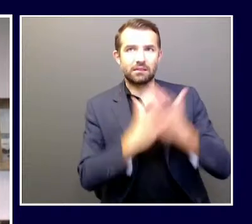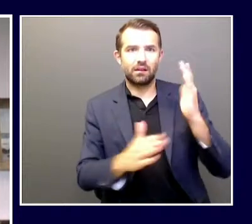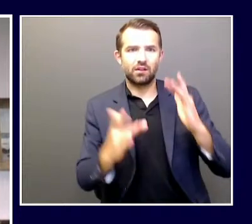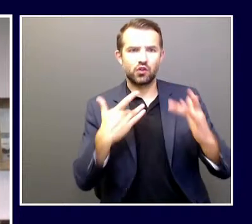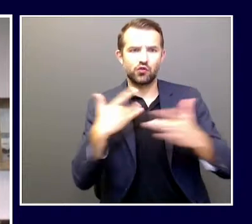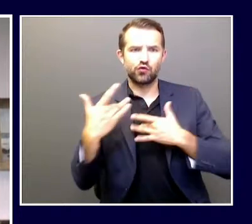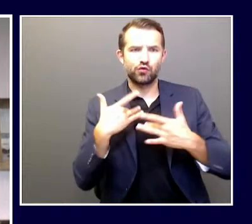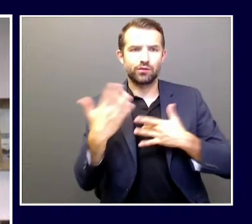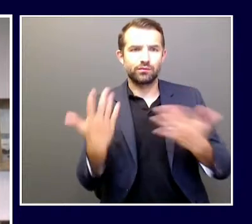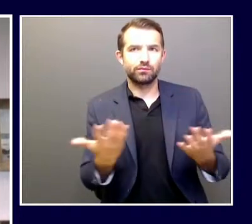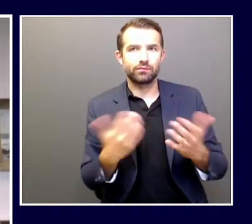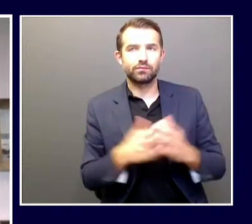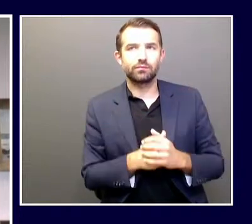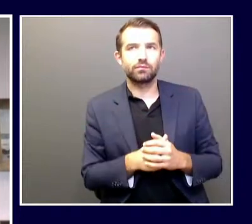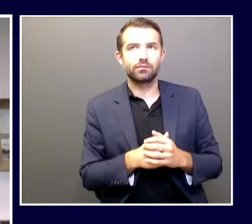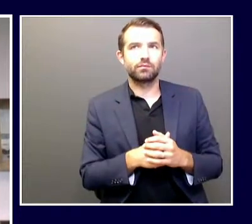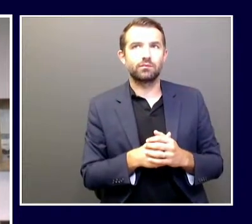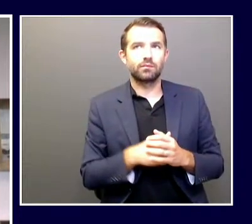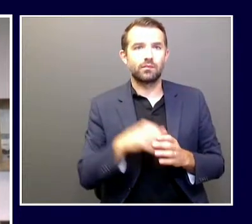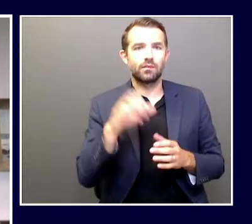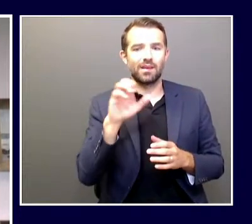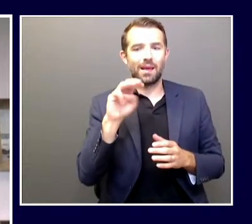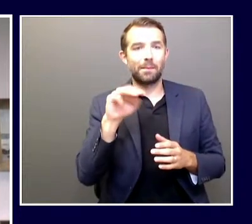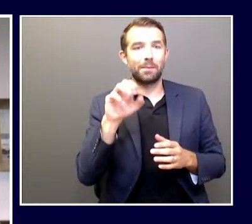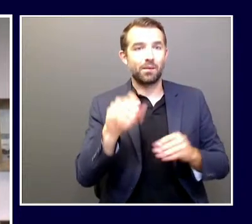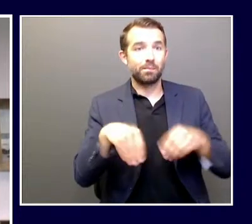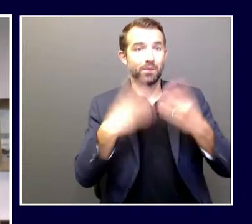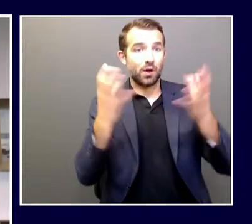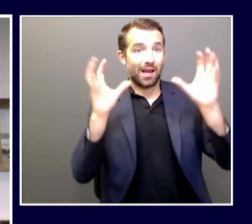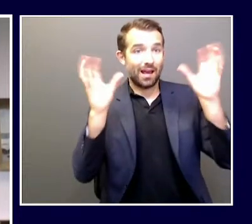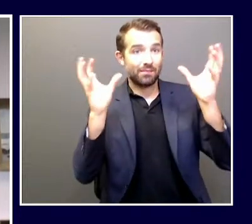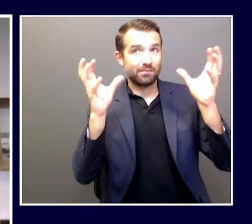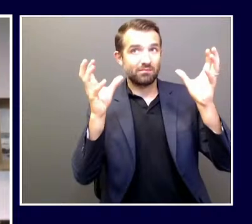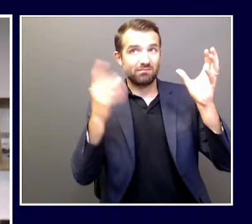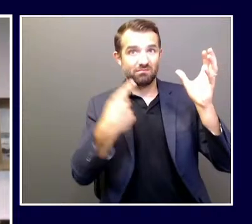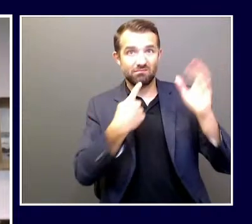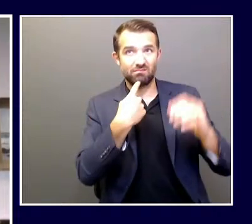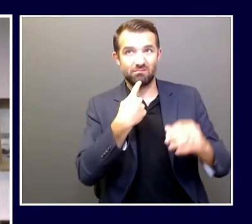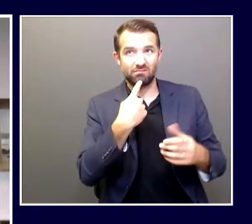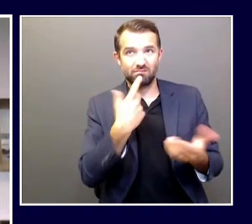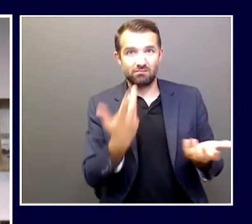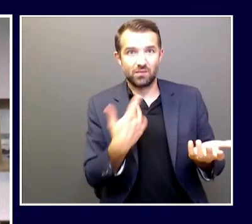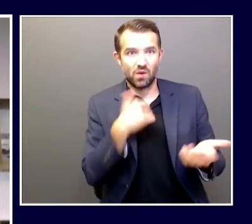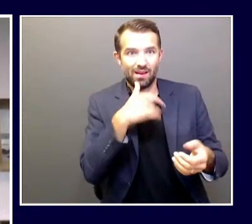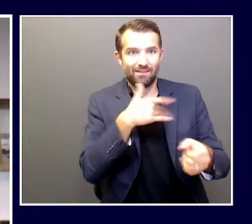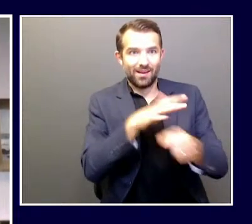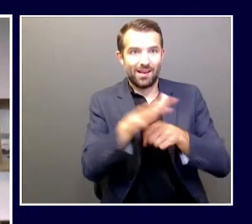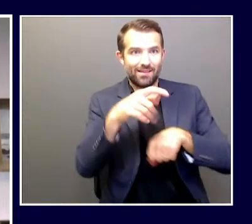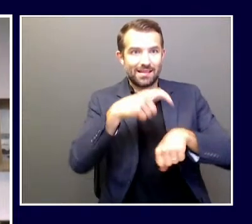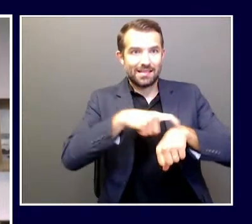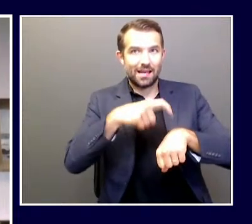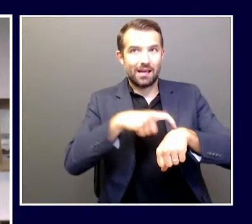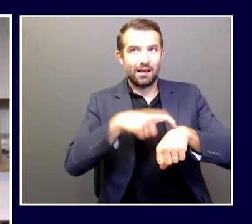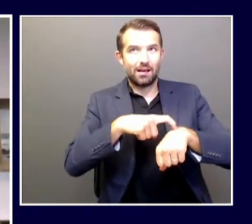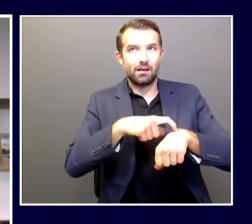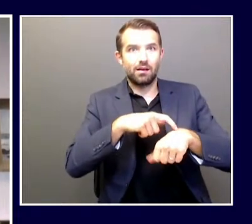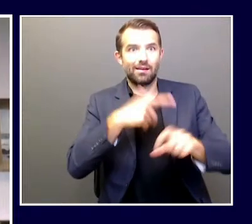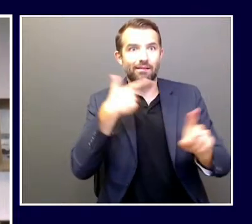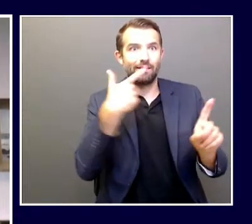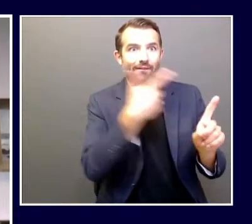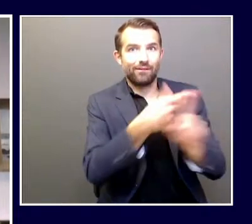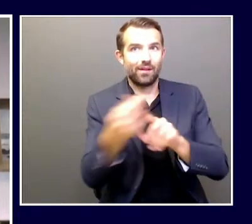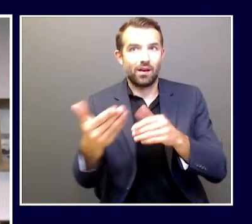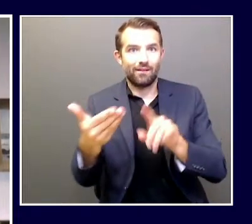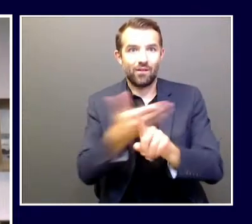that the deadline to get vaccinated is too fast. There's not enough time to have conversations to help people feel comfortable. Some